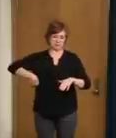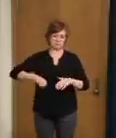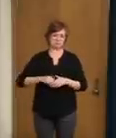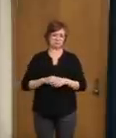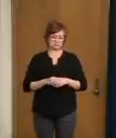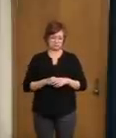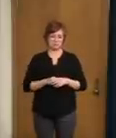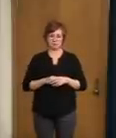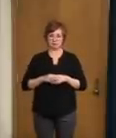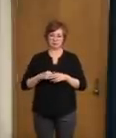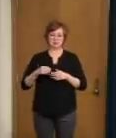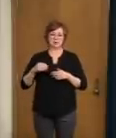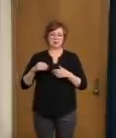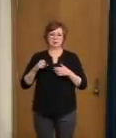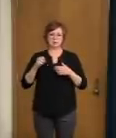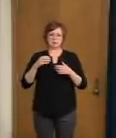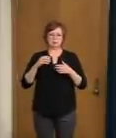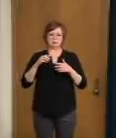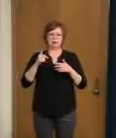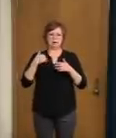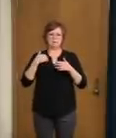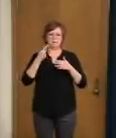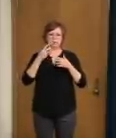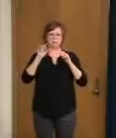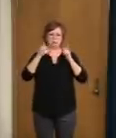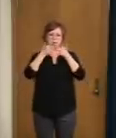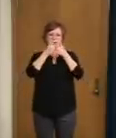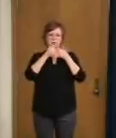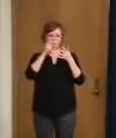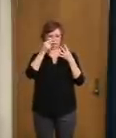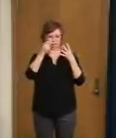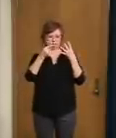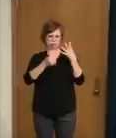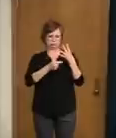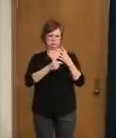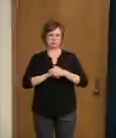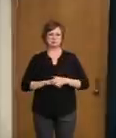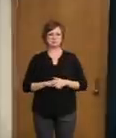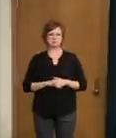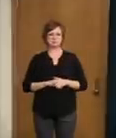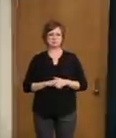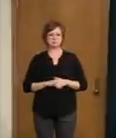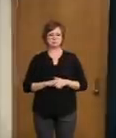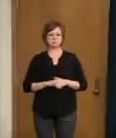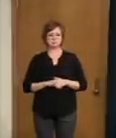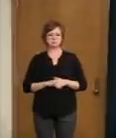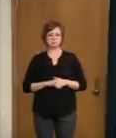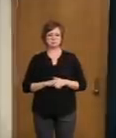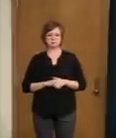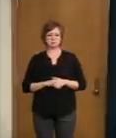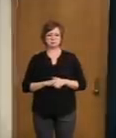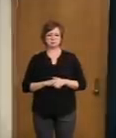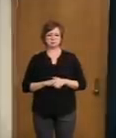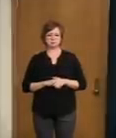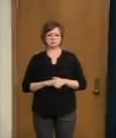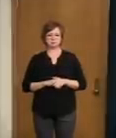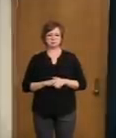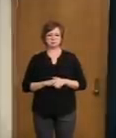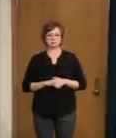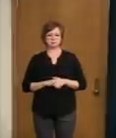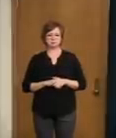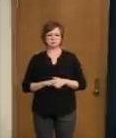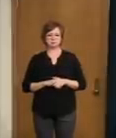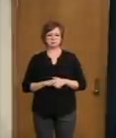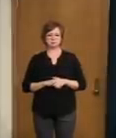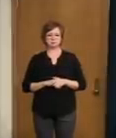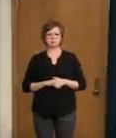is going to result in some areas, like we have the communities in the north that have been identified here, where they're providing vaccines to people living